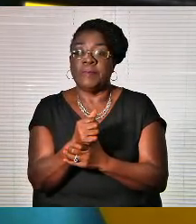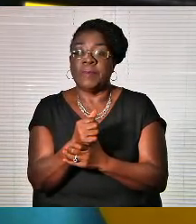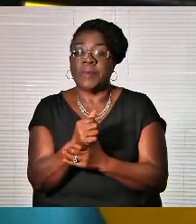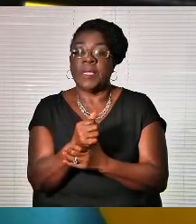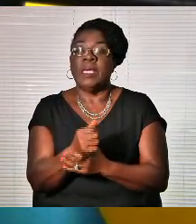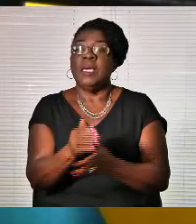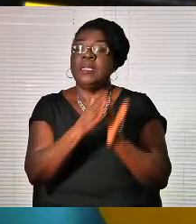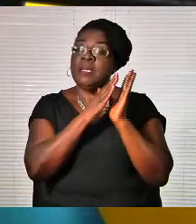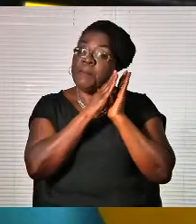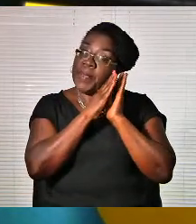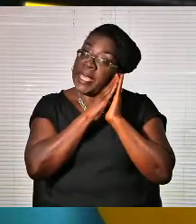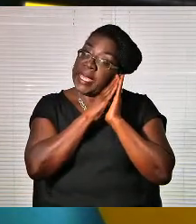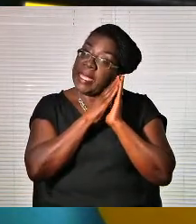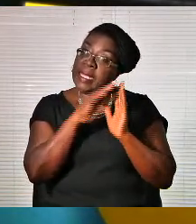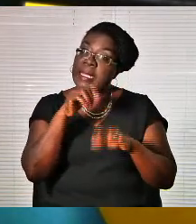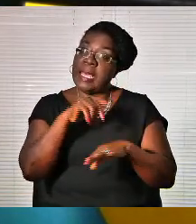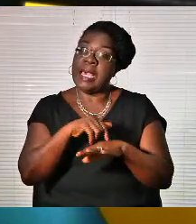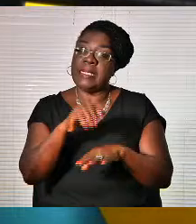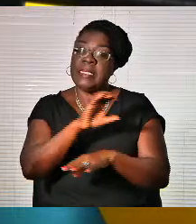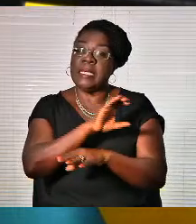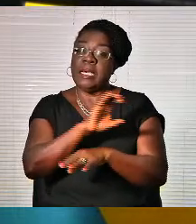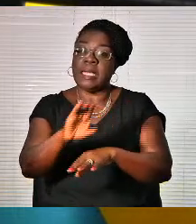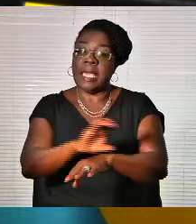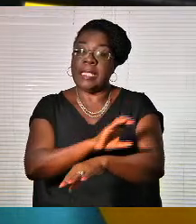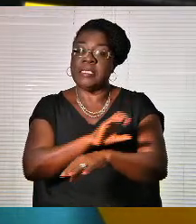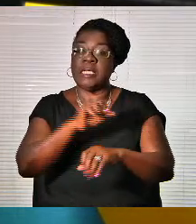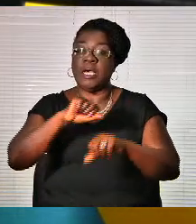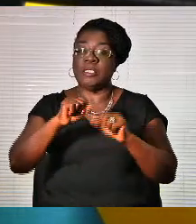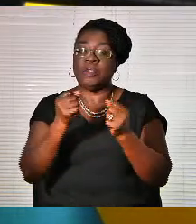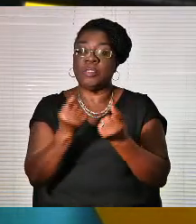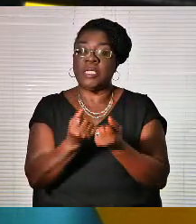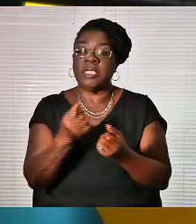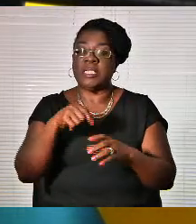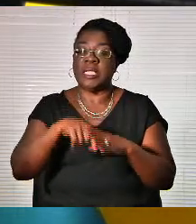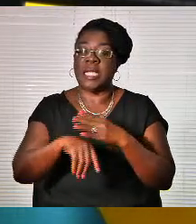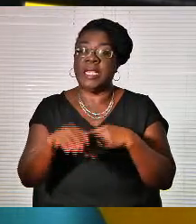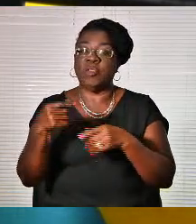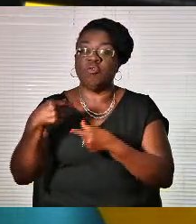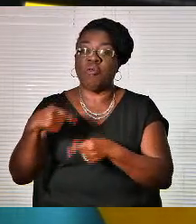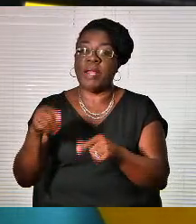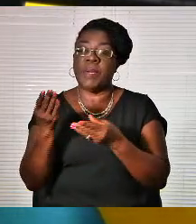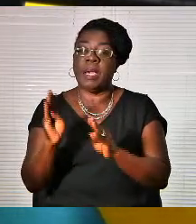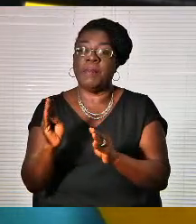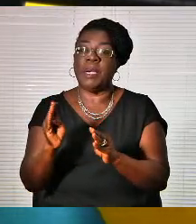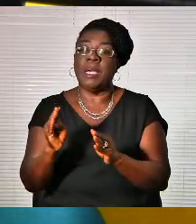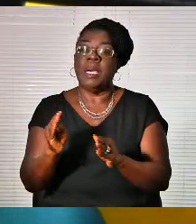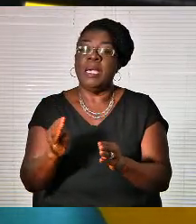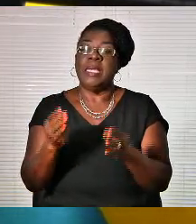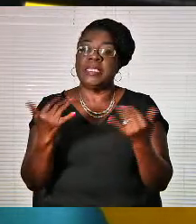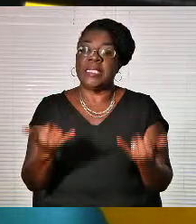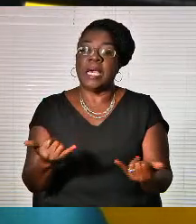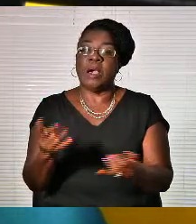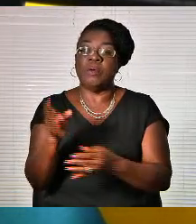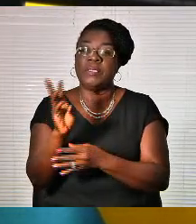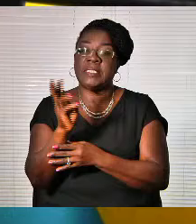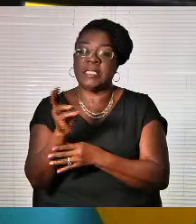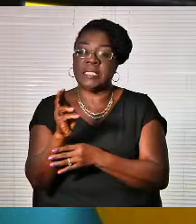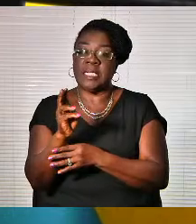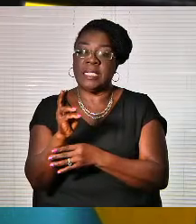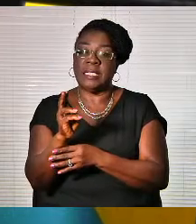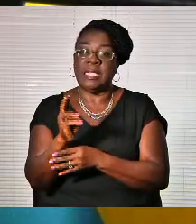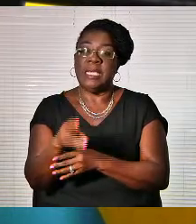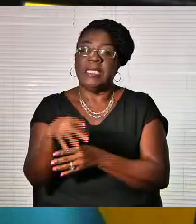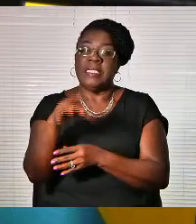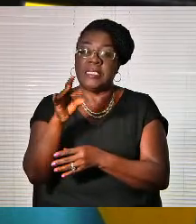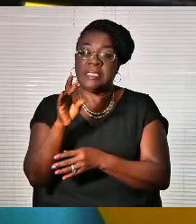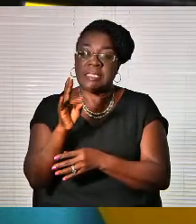bed capacity at the Cancer Association of the Bahamas in Grand Bahama has been expanded to 16. 7